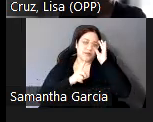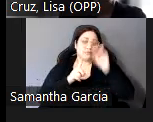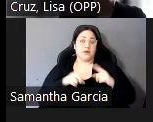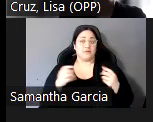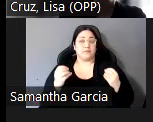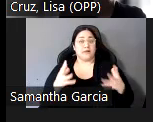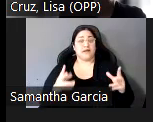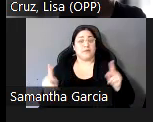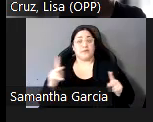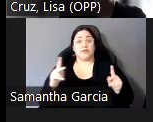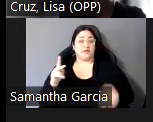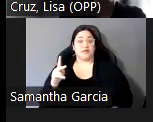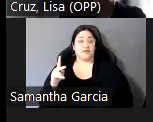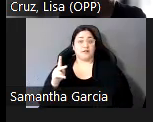in these type of investigations.